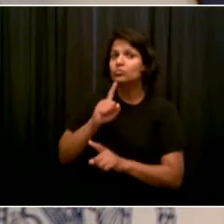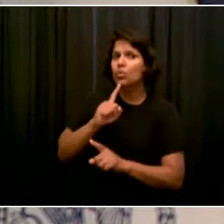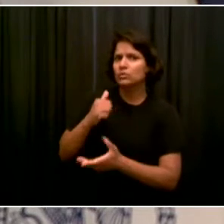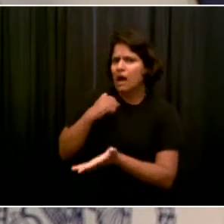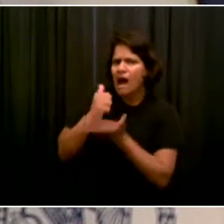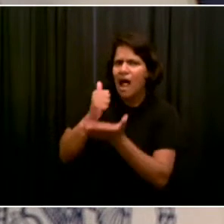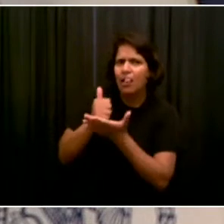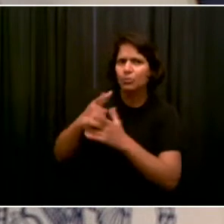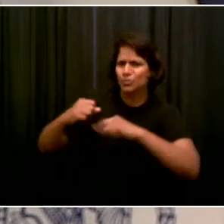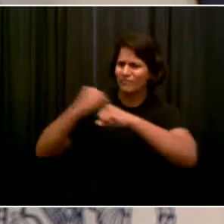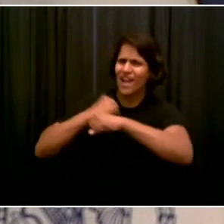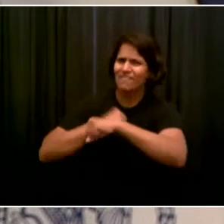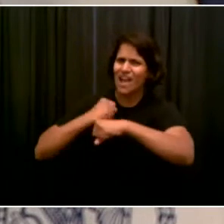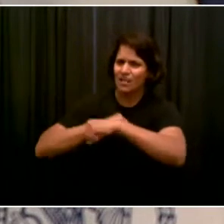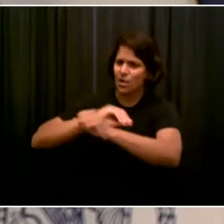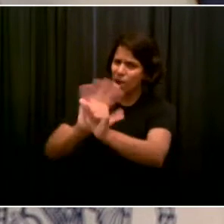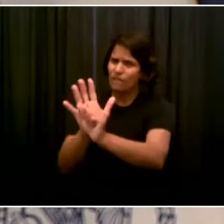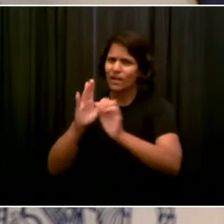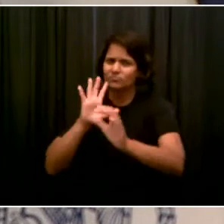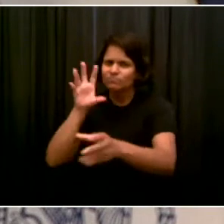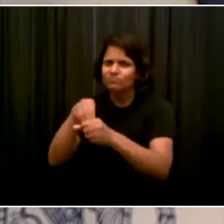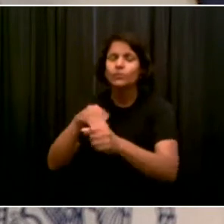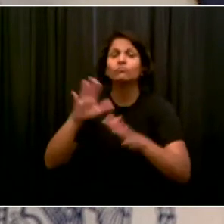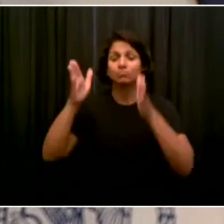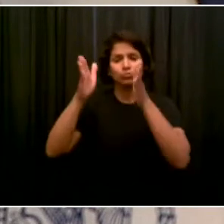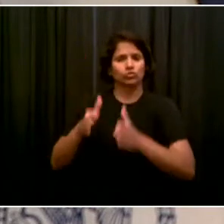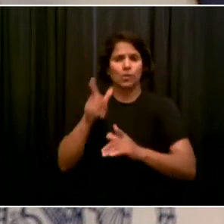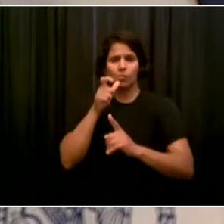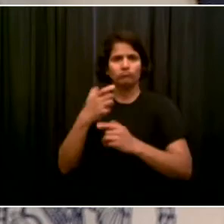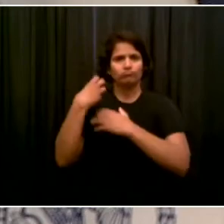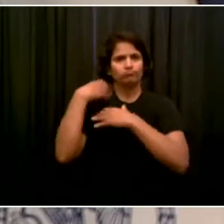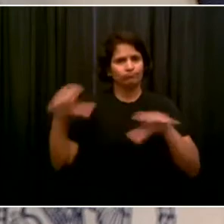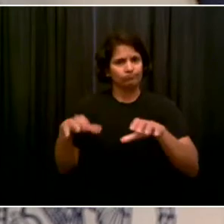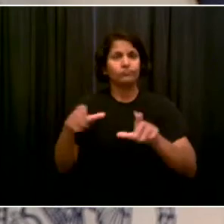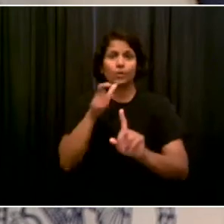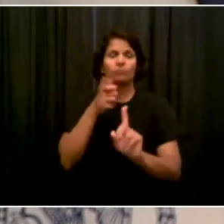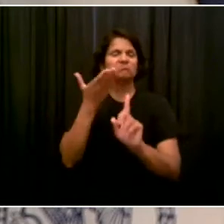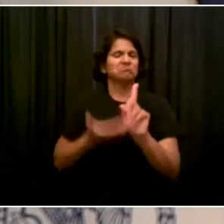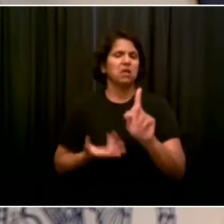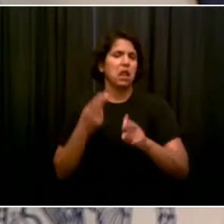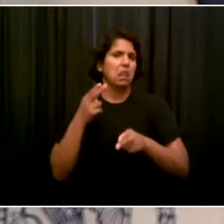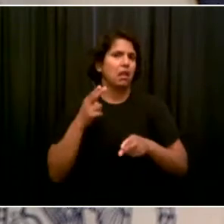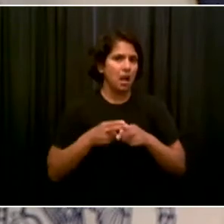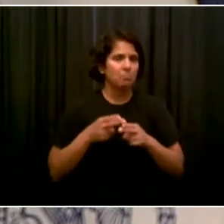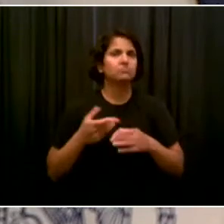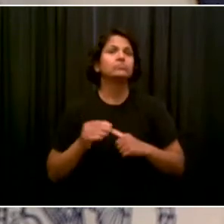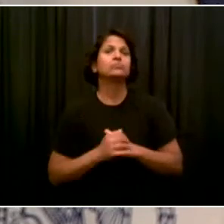pleasure to introduce the chairman of the General Welfare Committee in the City Council, Councilmember Steve Levin.